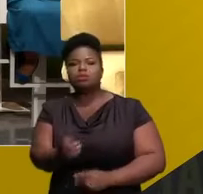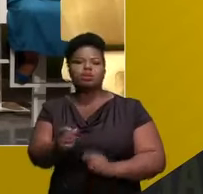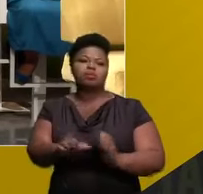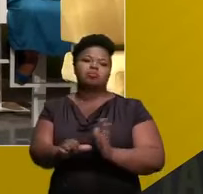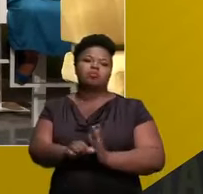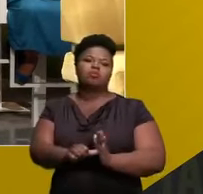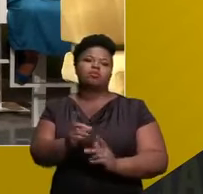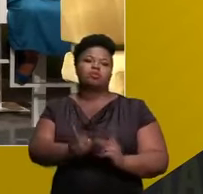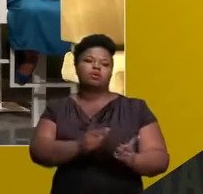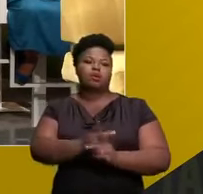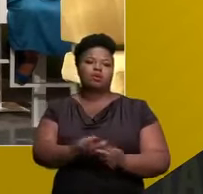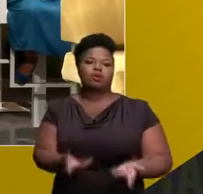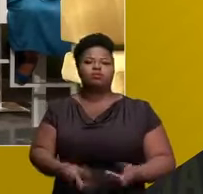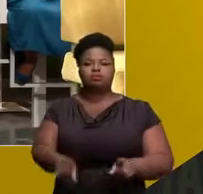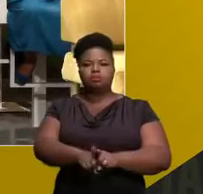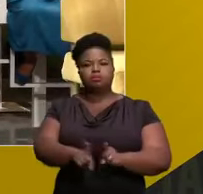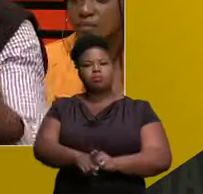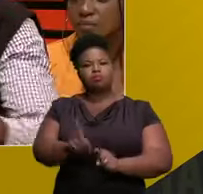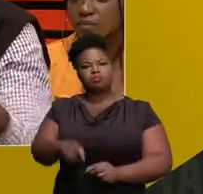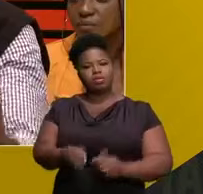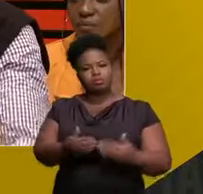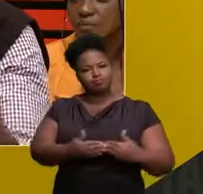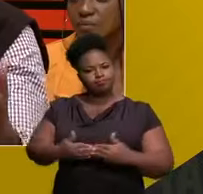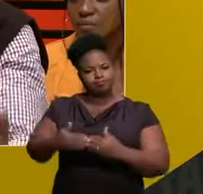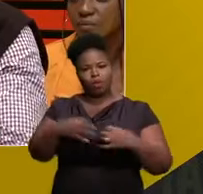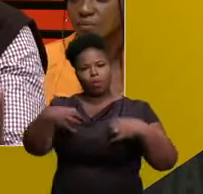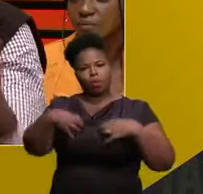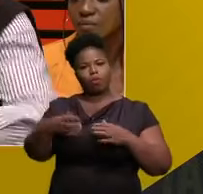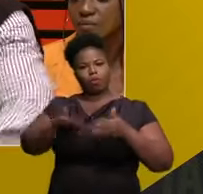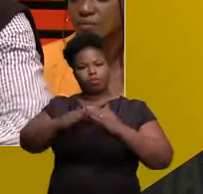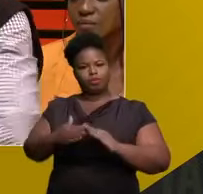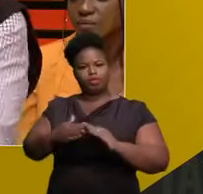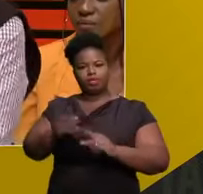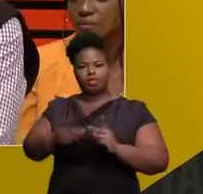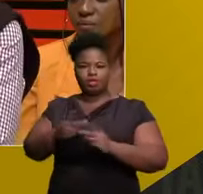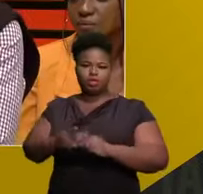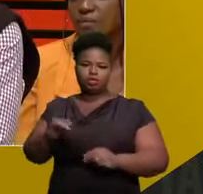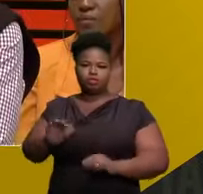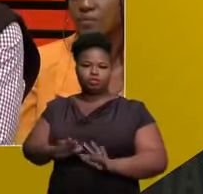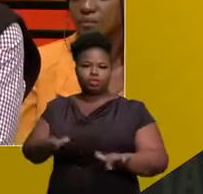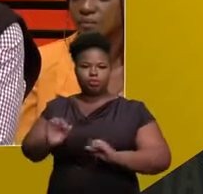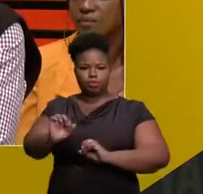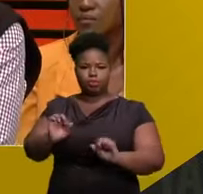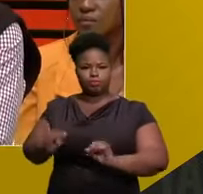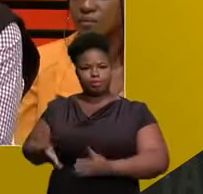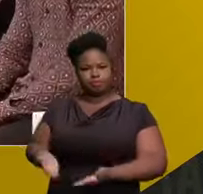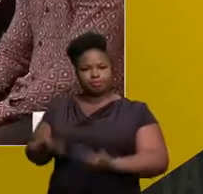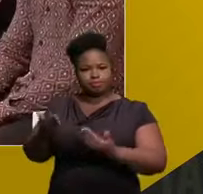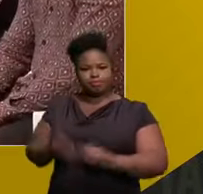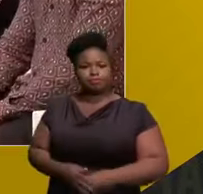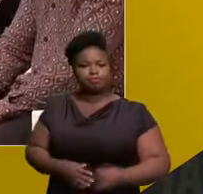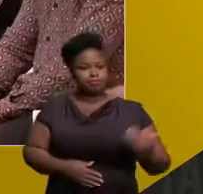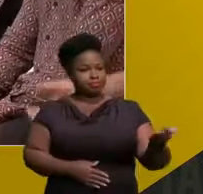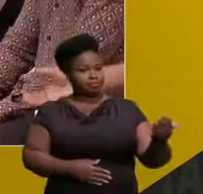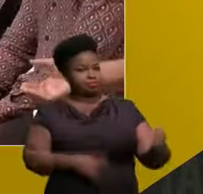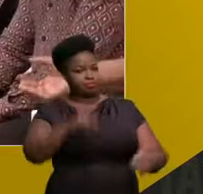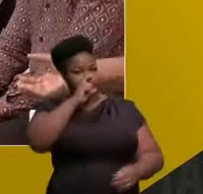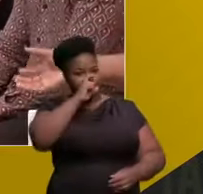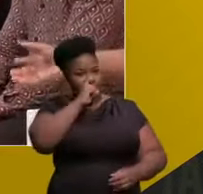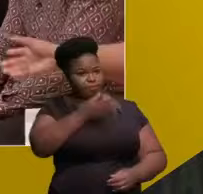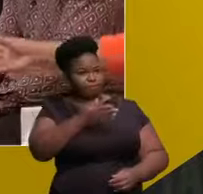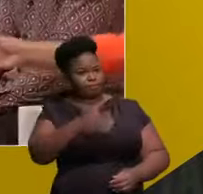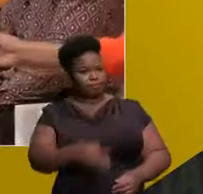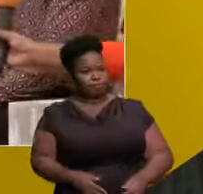important as well. Ekhuliseni, ekunakekeleni umphakathi wenu ngokuqala nokukhulisana ingane zenu. Thinkfa kusiswami la ngiphuthuma